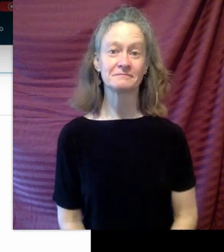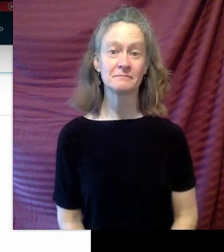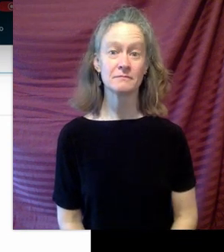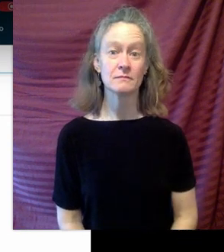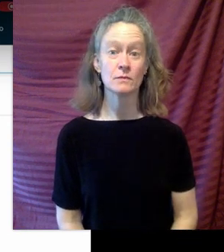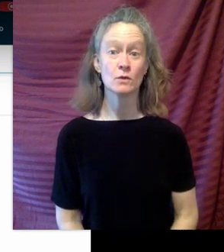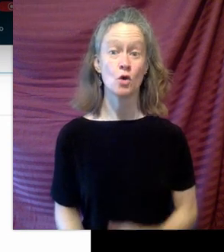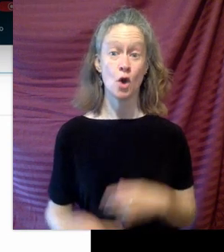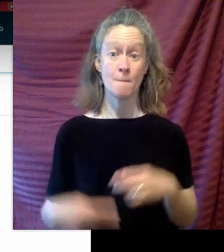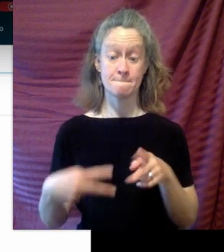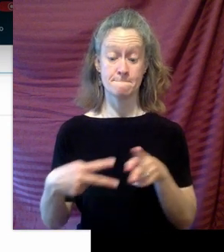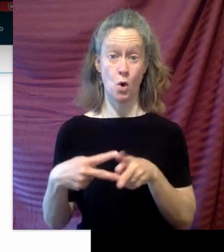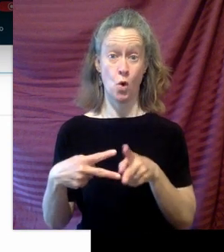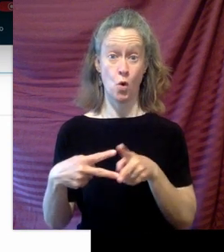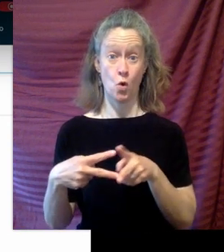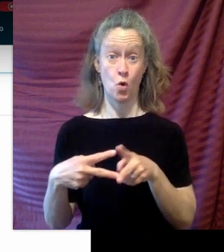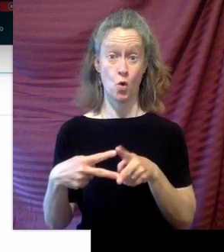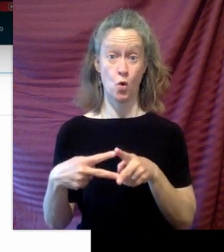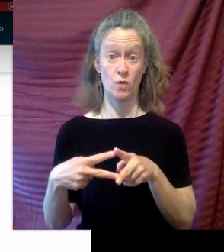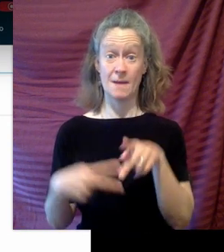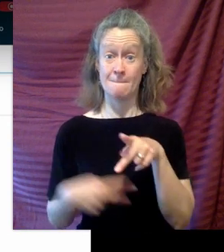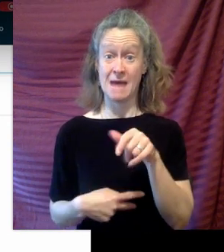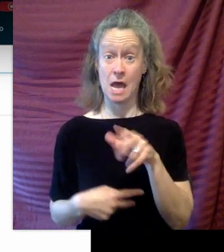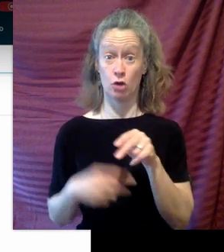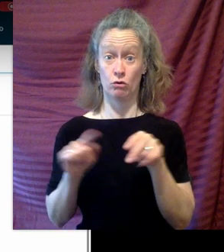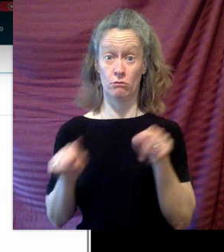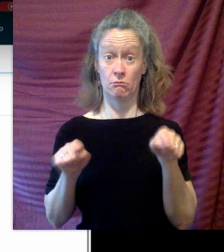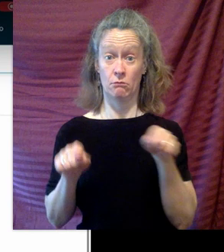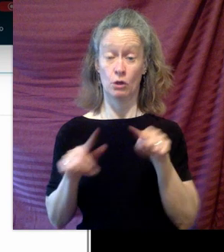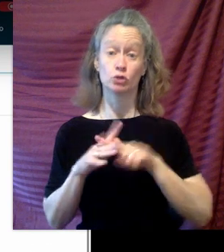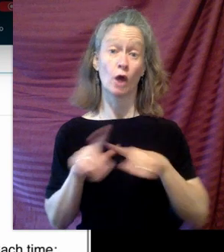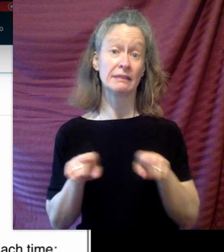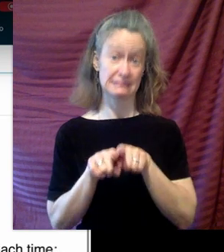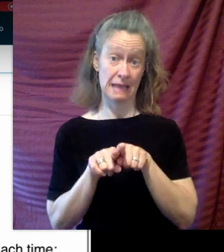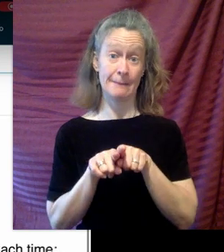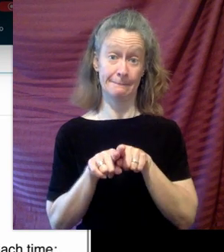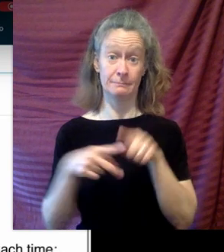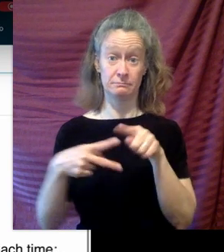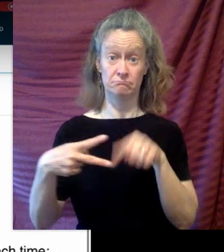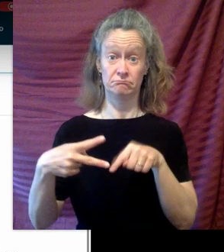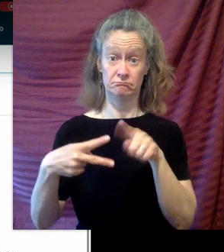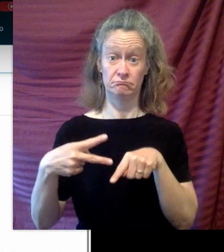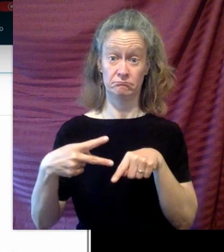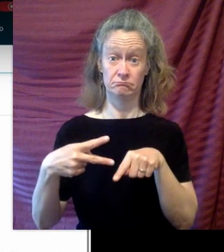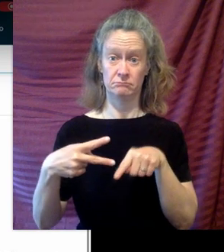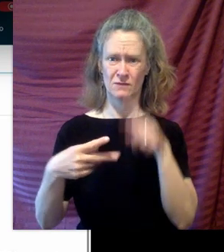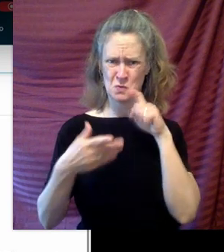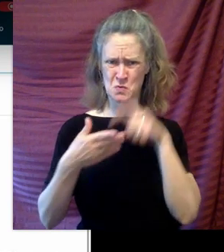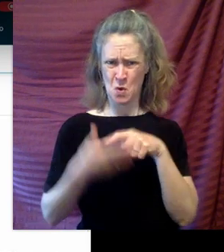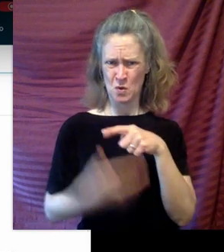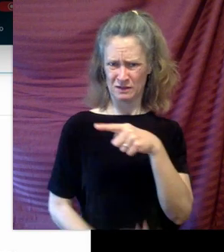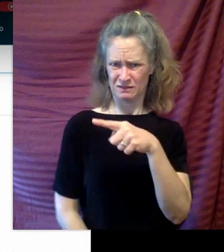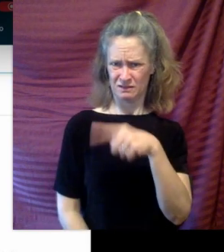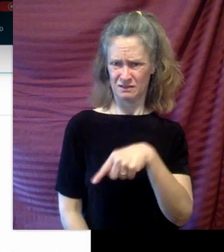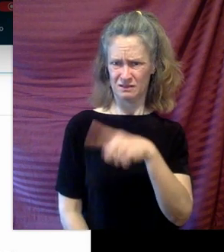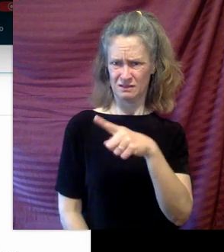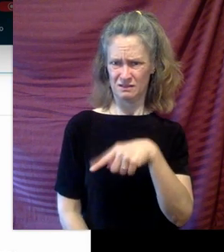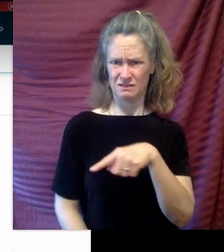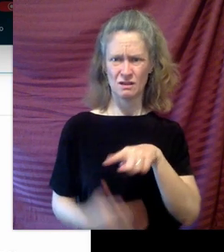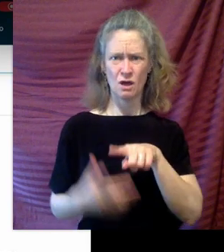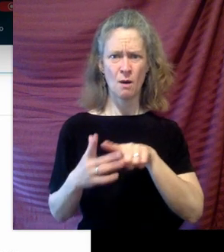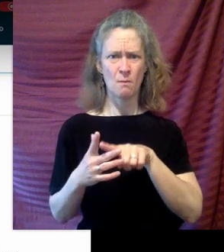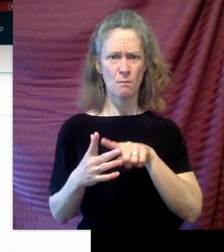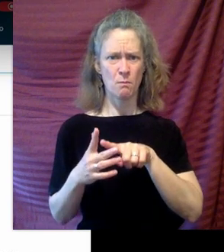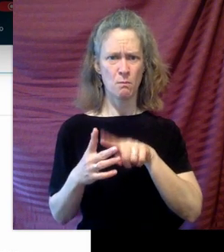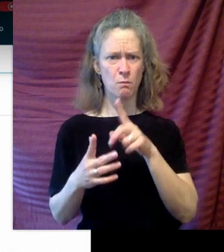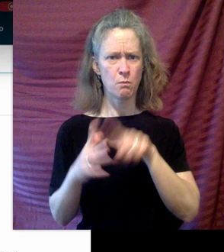two patterns start the same. So both of these patterns, if you look, they both started with